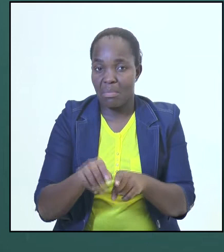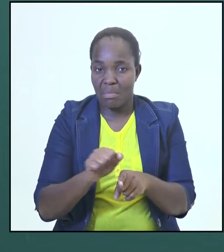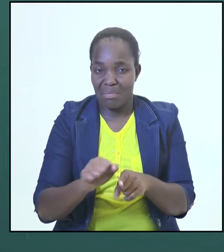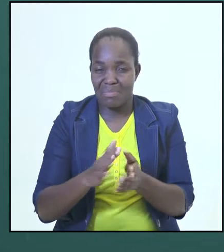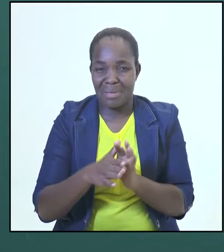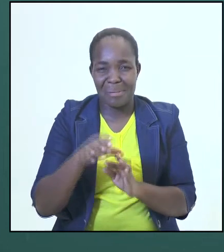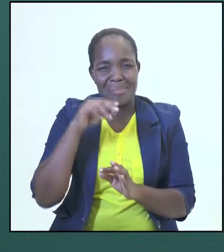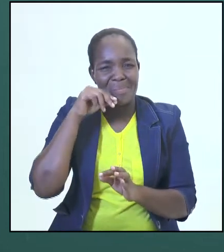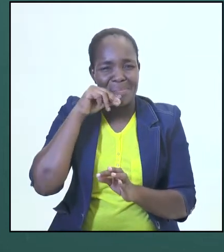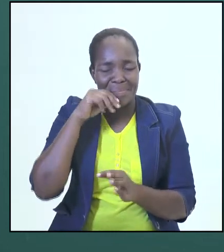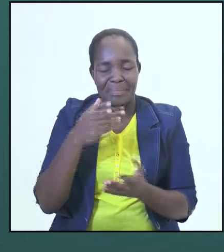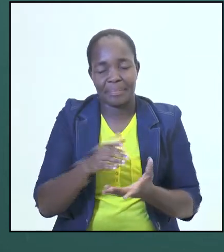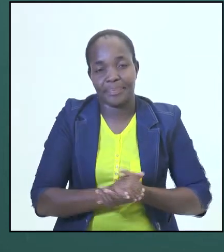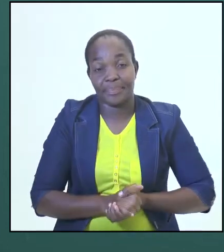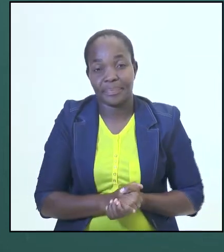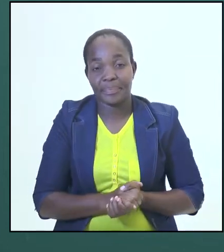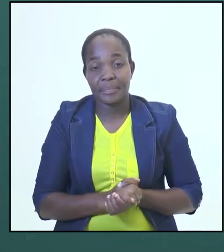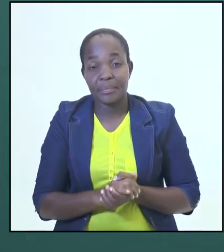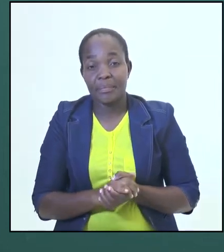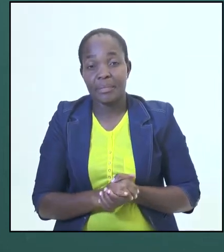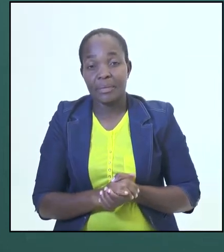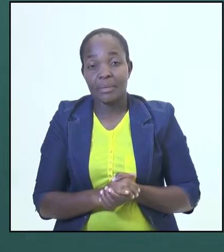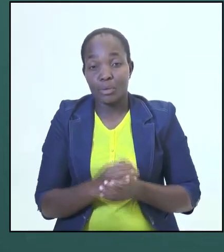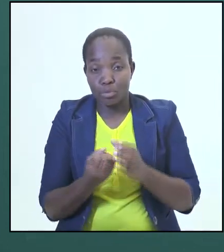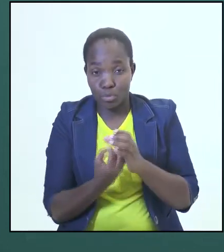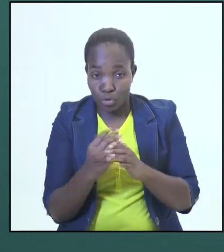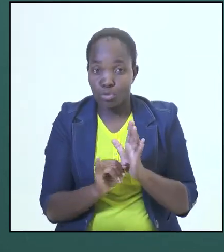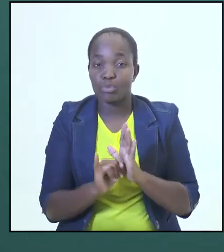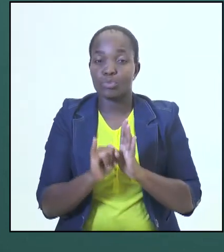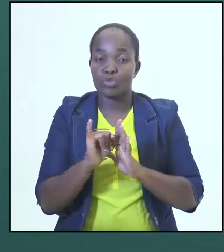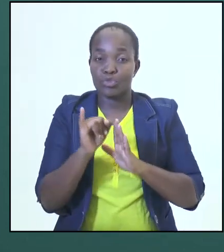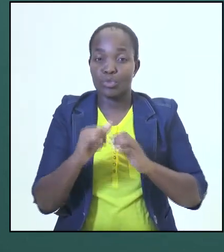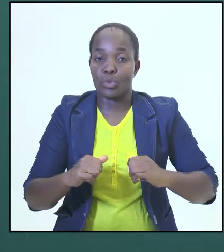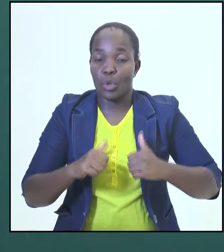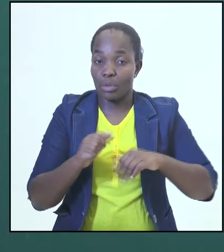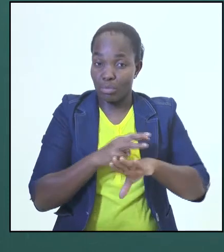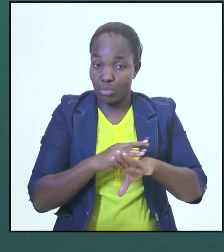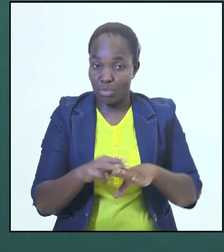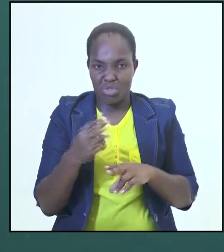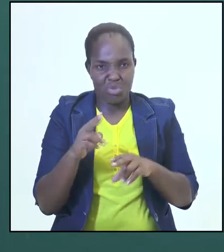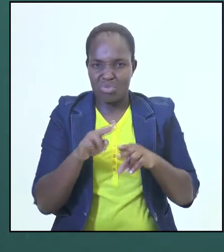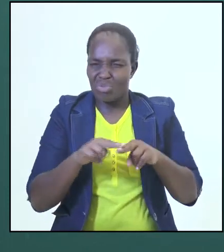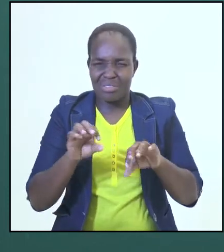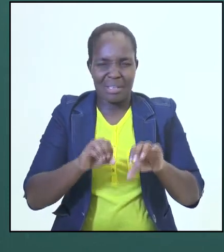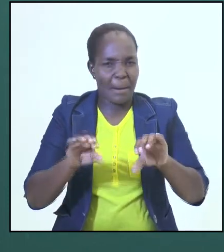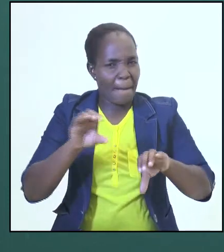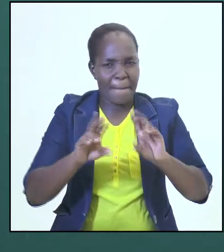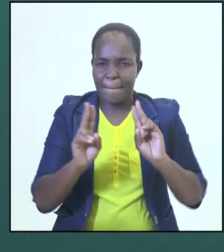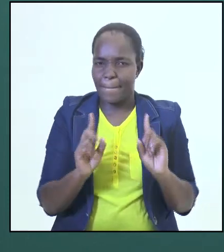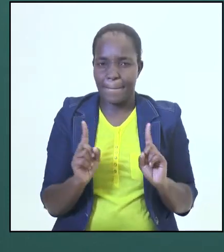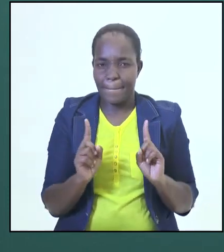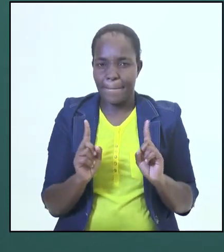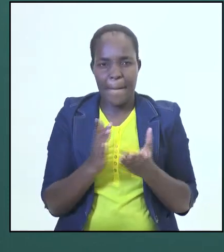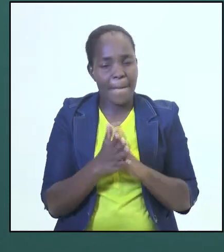salty. To improve crops in a healthy manner, not using industrialized chemicals which may be